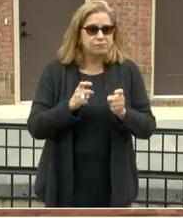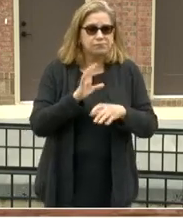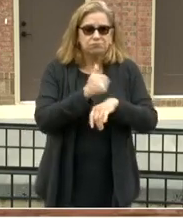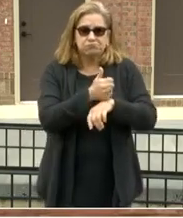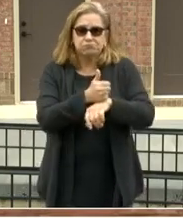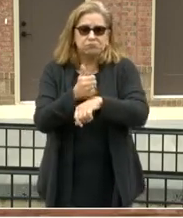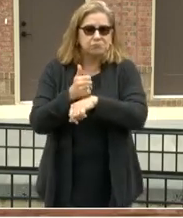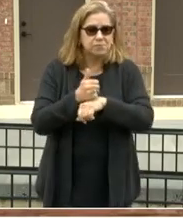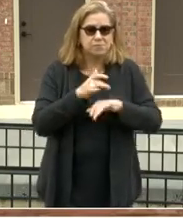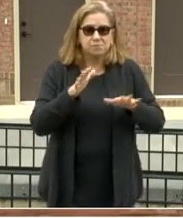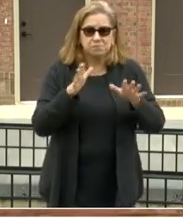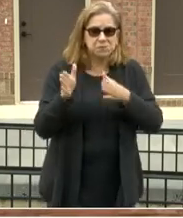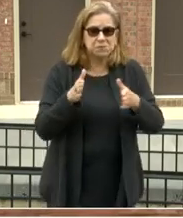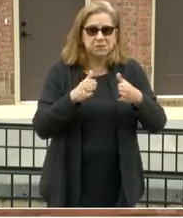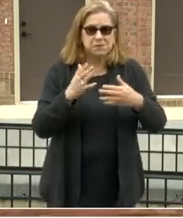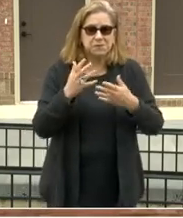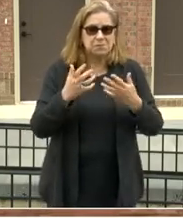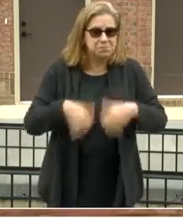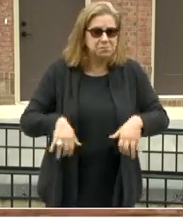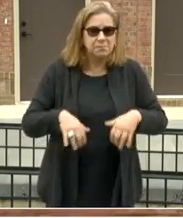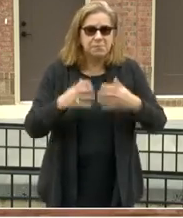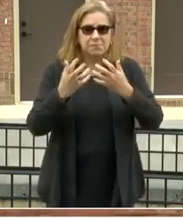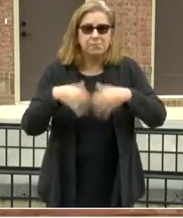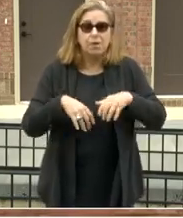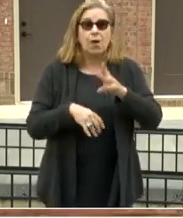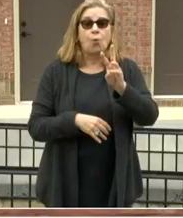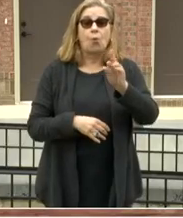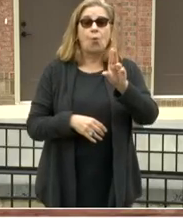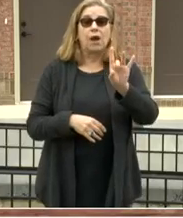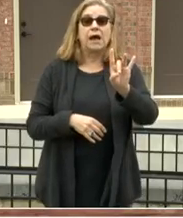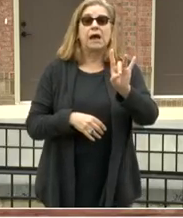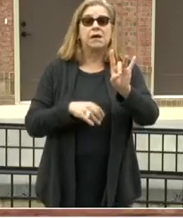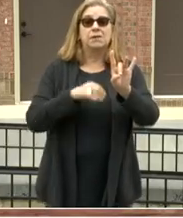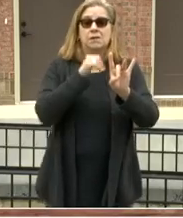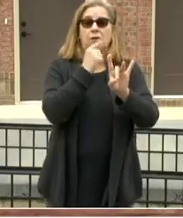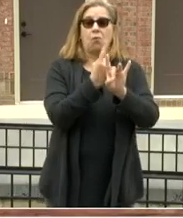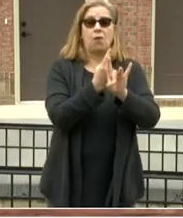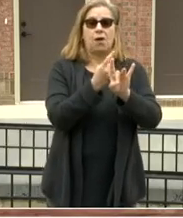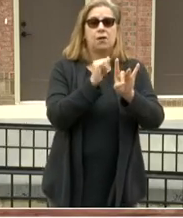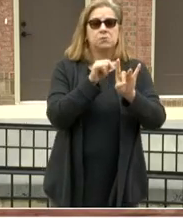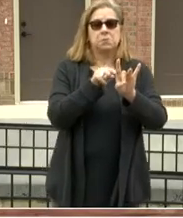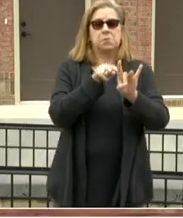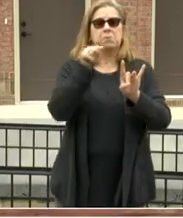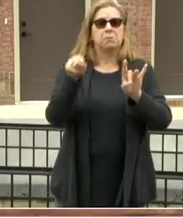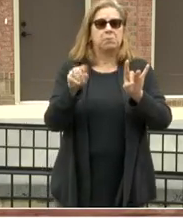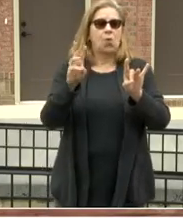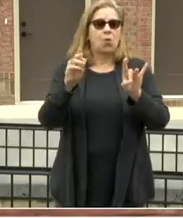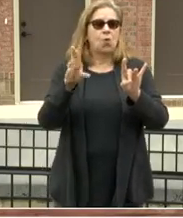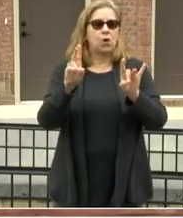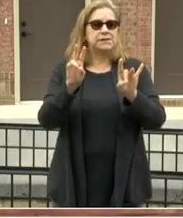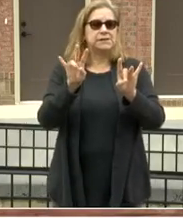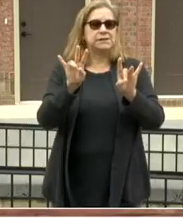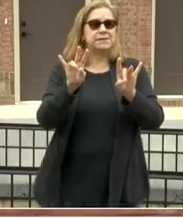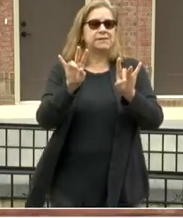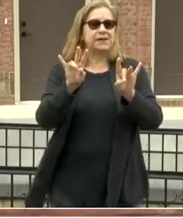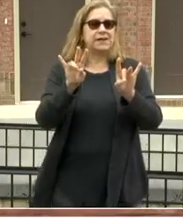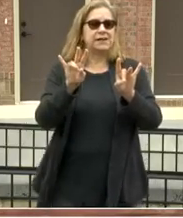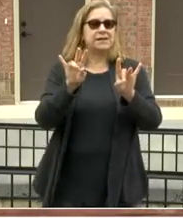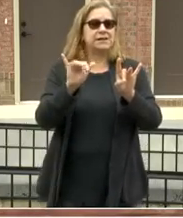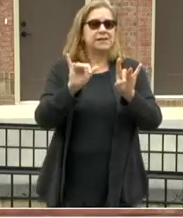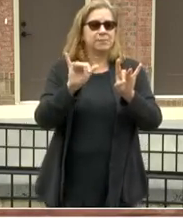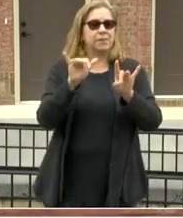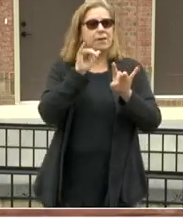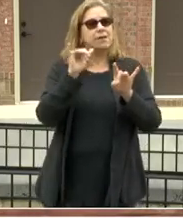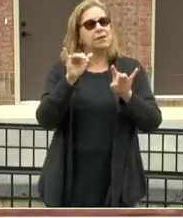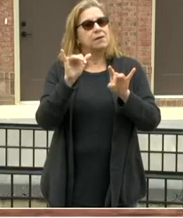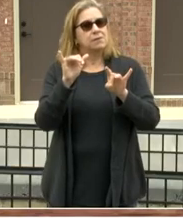not just for Ward 8, not just for Ward 7, but for the entire city, Cedar Hill Regional Medical Center in